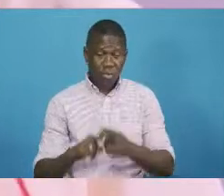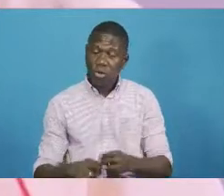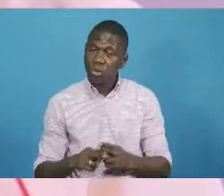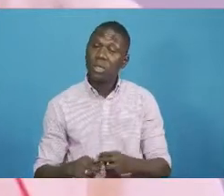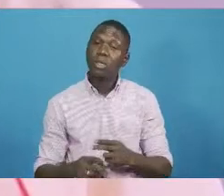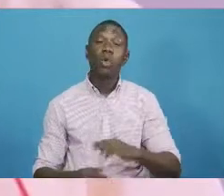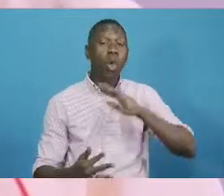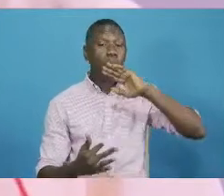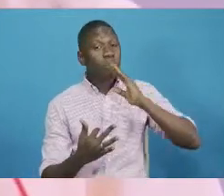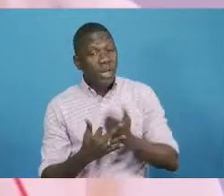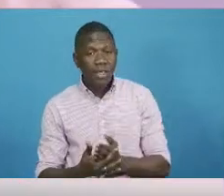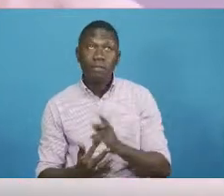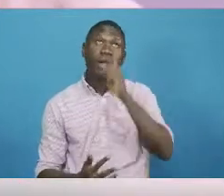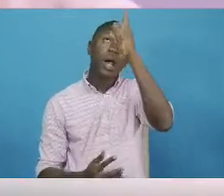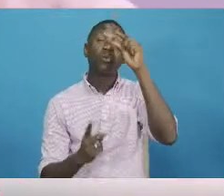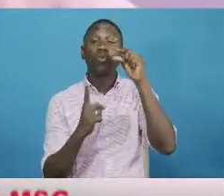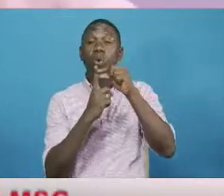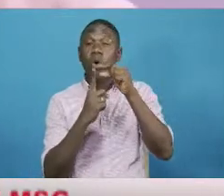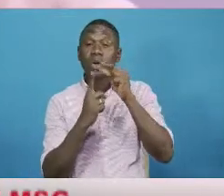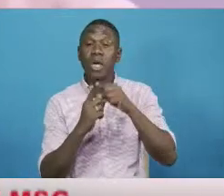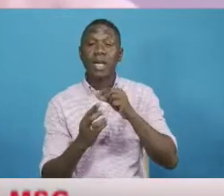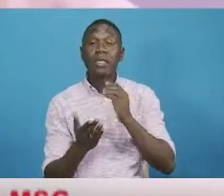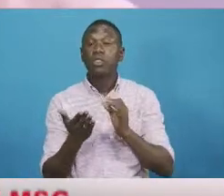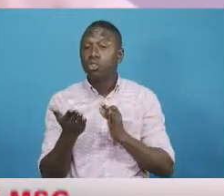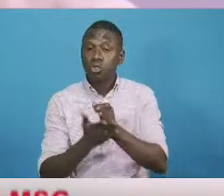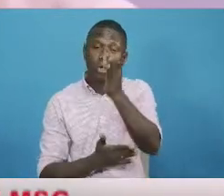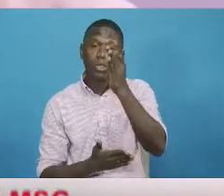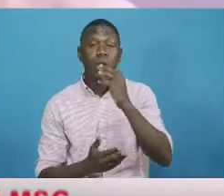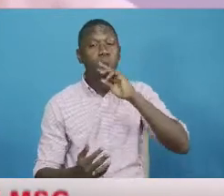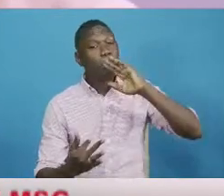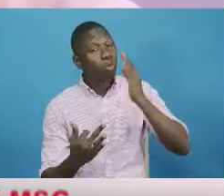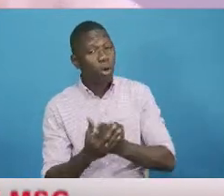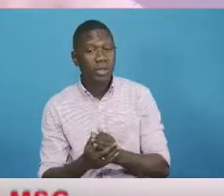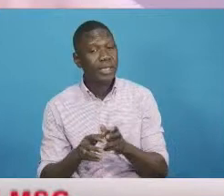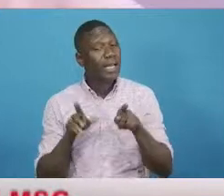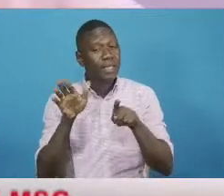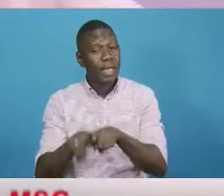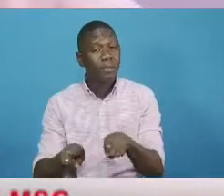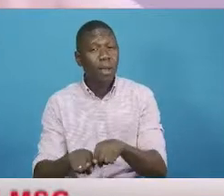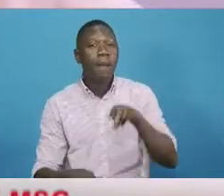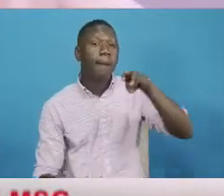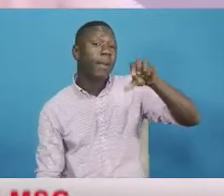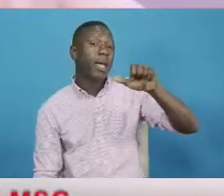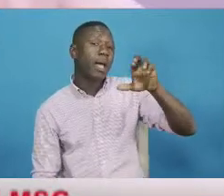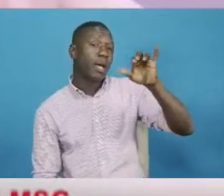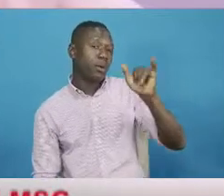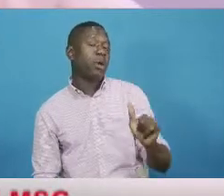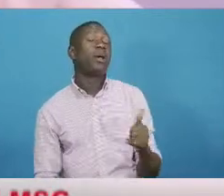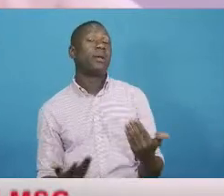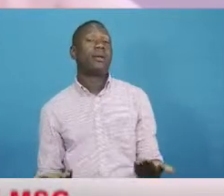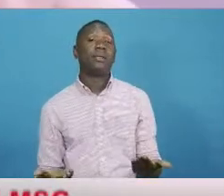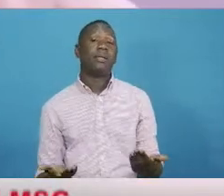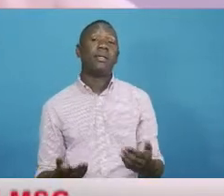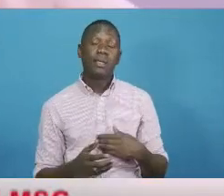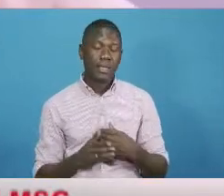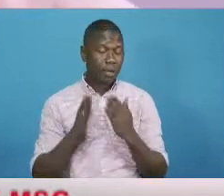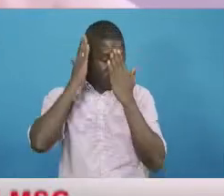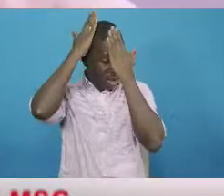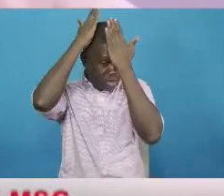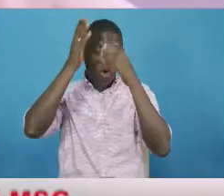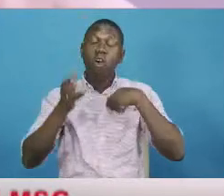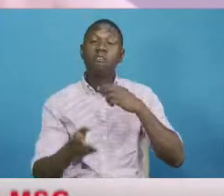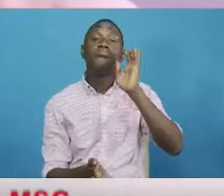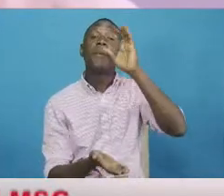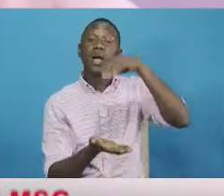to believe God's word and trust his promises like Mary. Diocese of Banjul, the bishop finally wished fellow